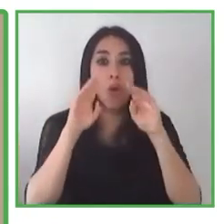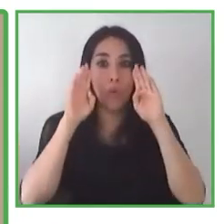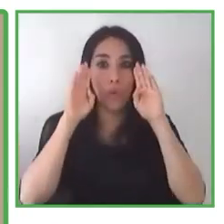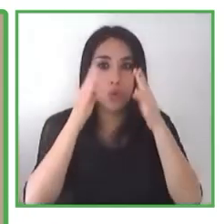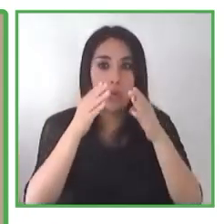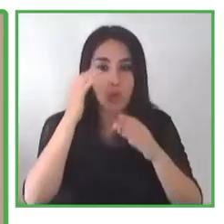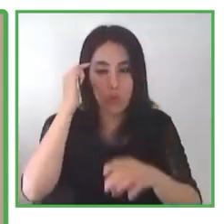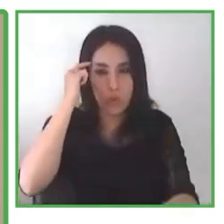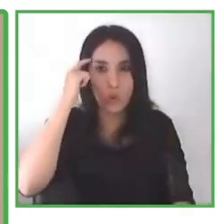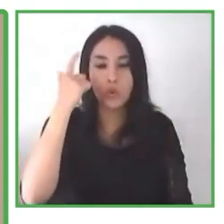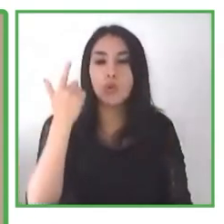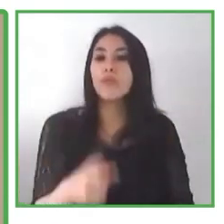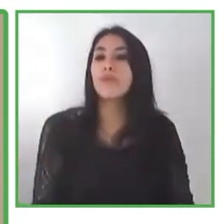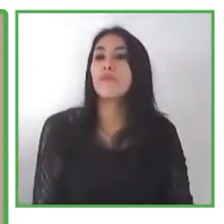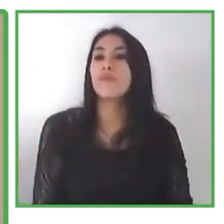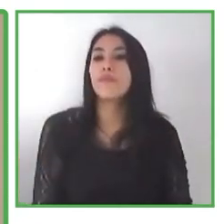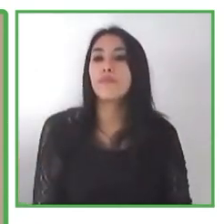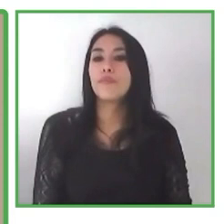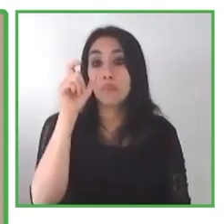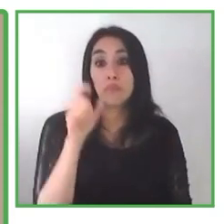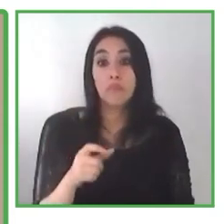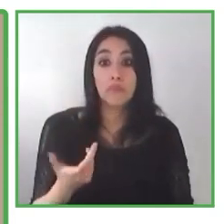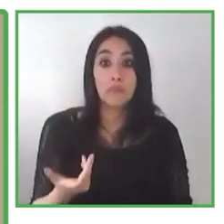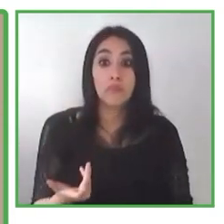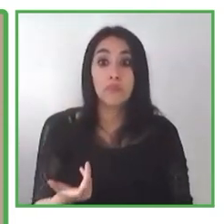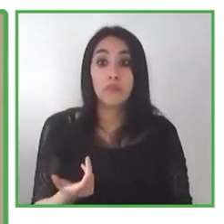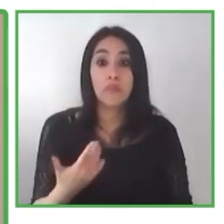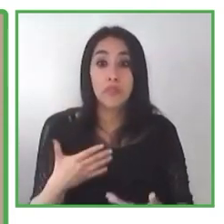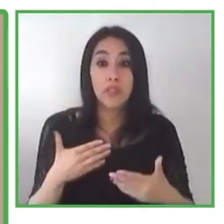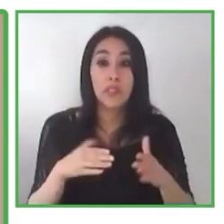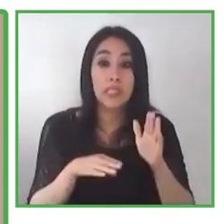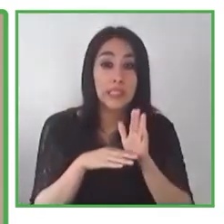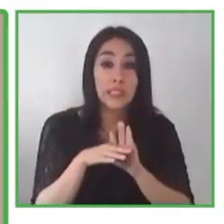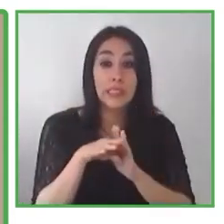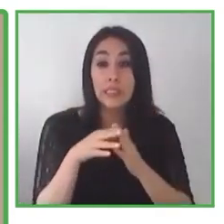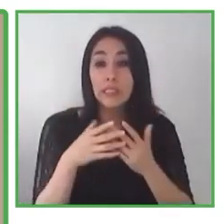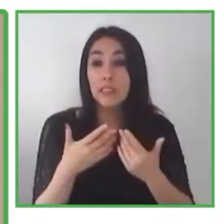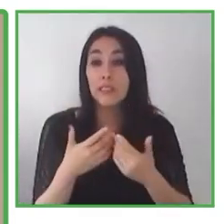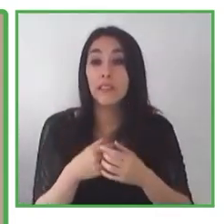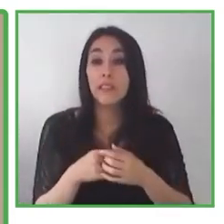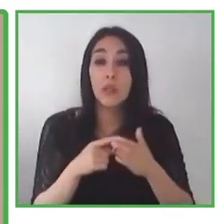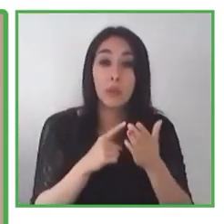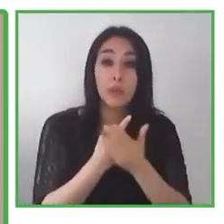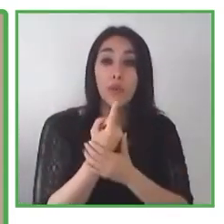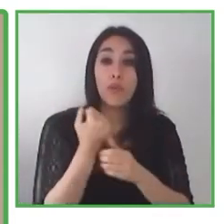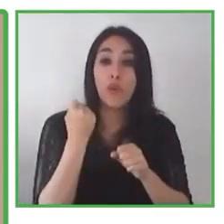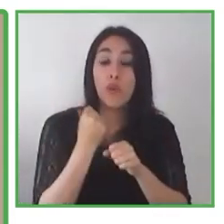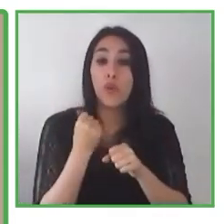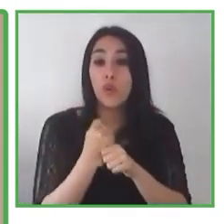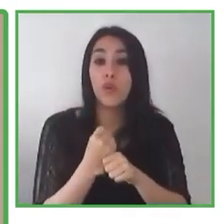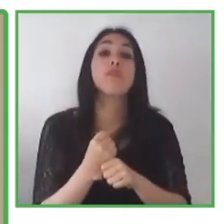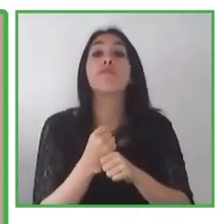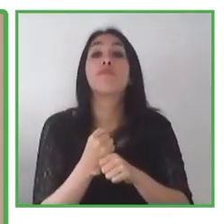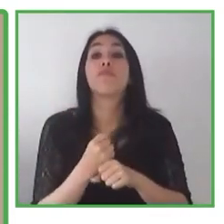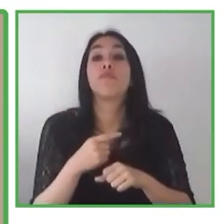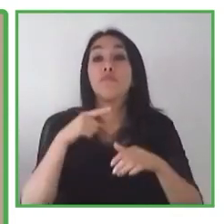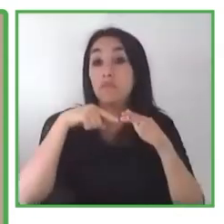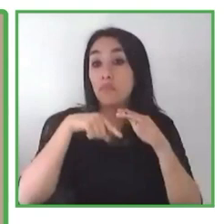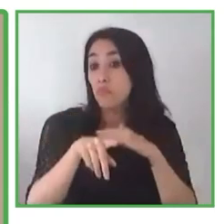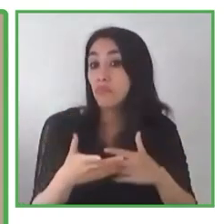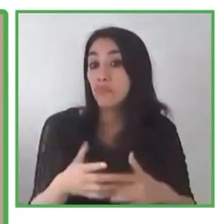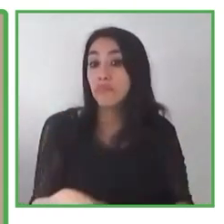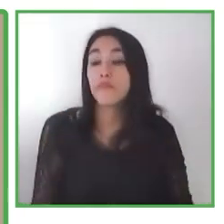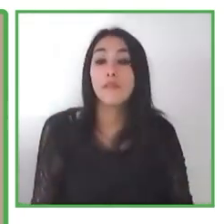people with some sort of autism and that kind of disabilities have less opportunities to be hired. Just in some countries,